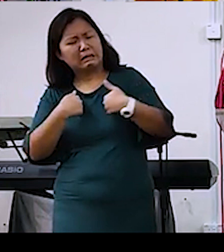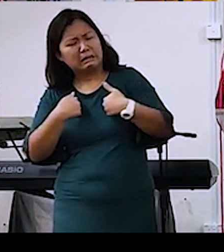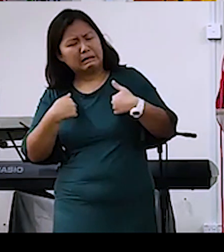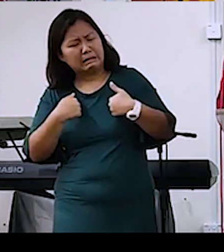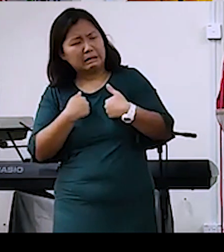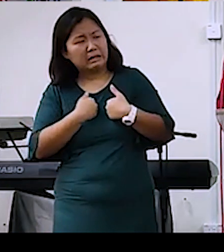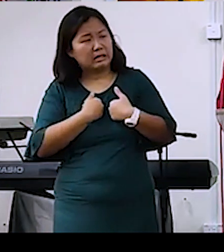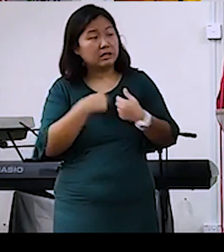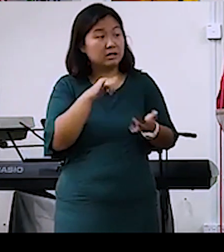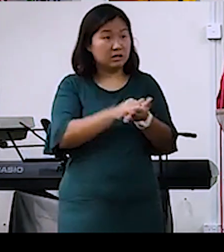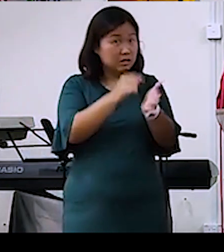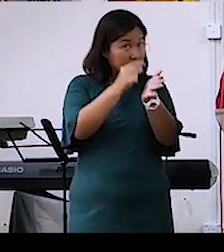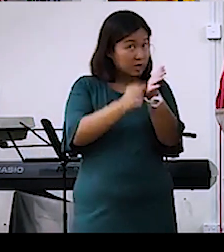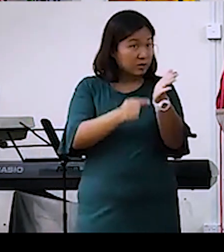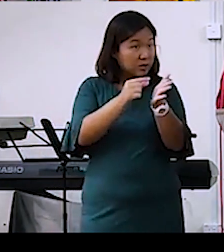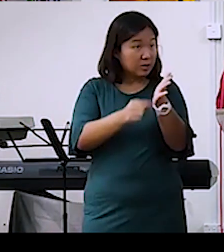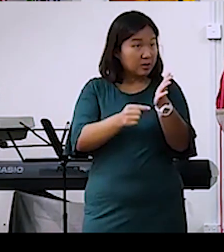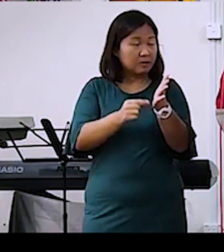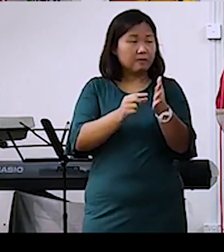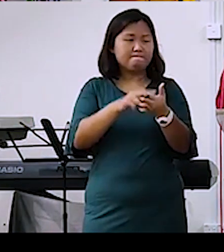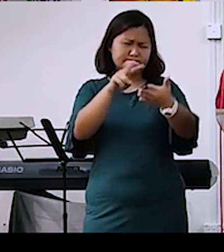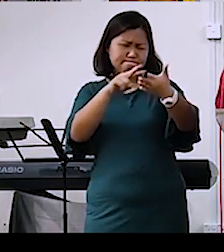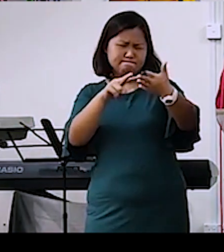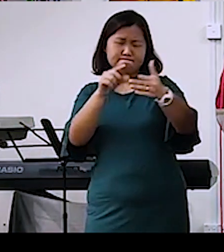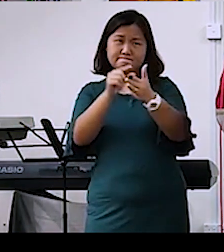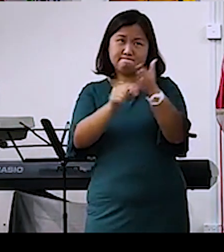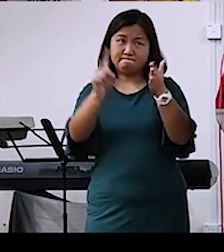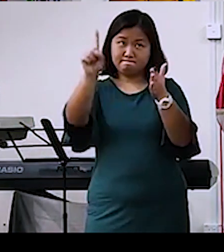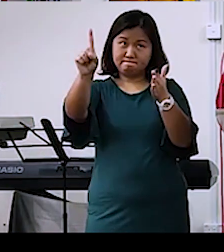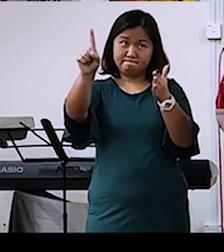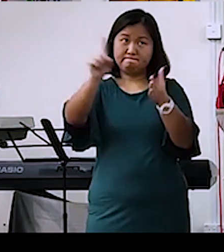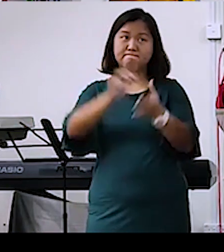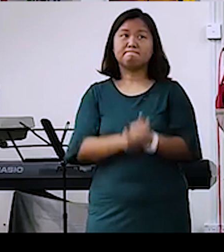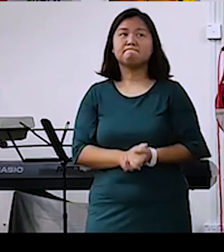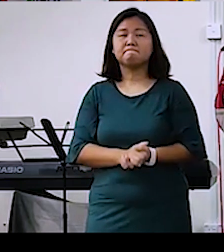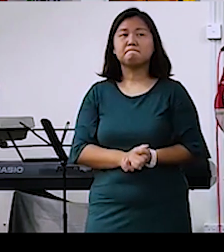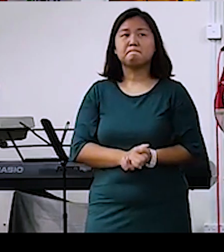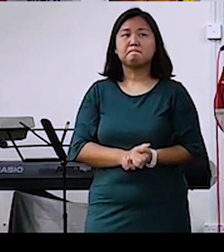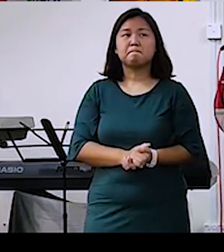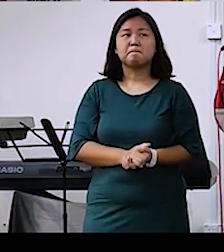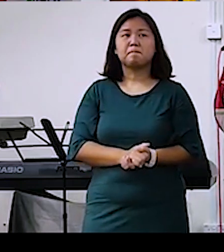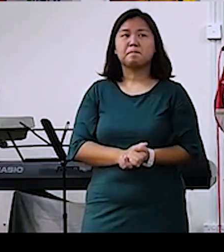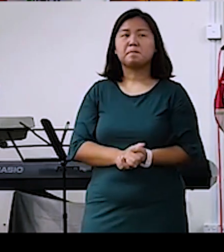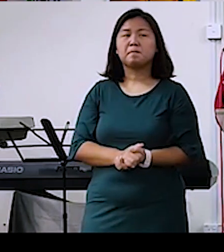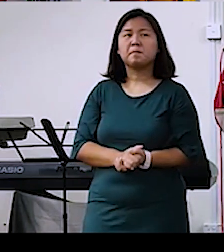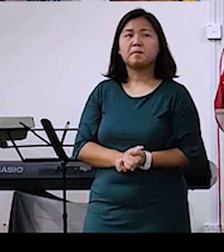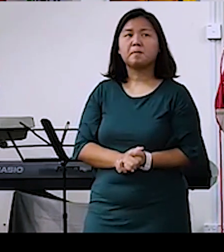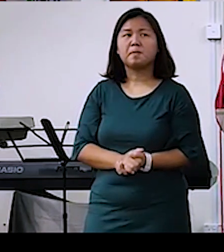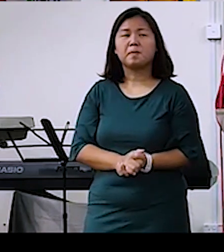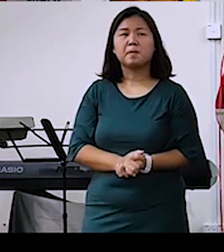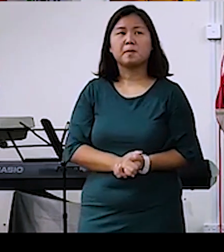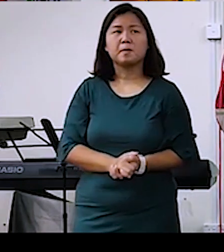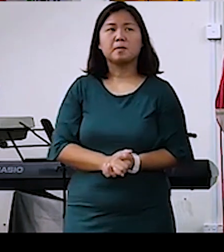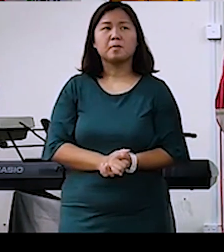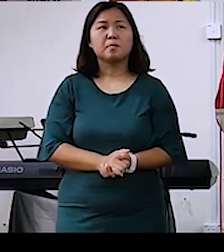this verse again, I'm going to read.Read verse 1 again. Therefore, and it's a powerful verse to kickstart the